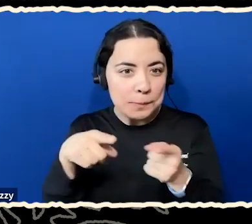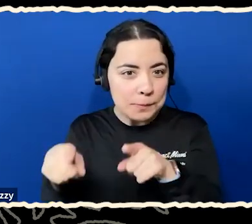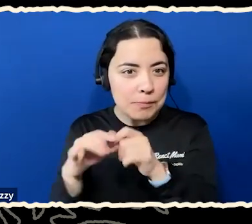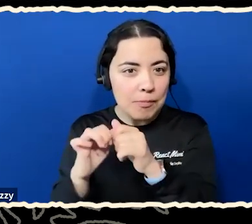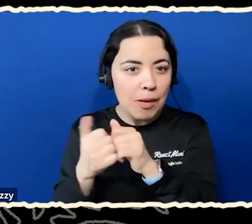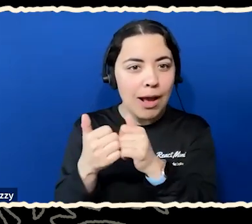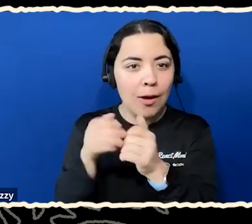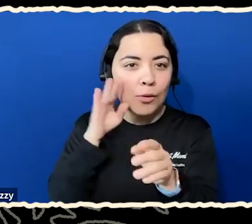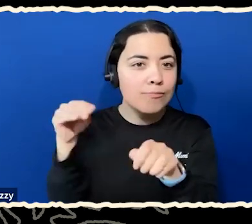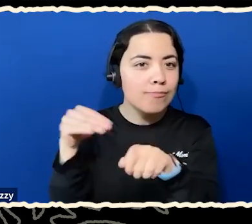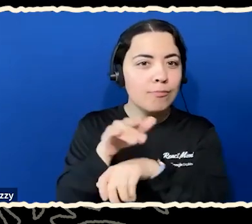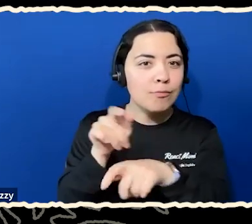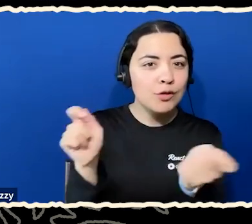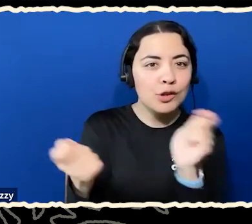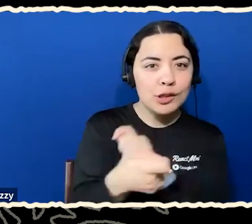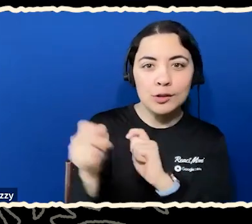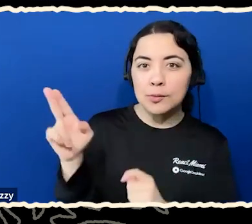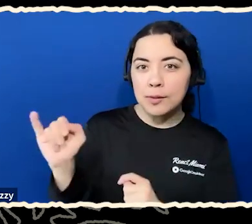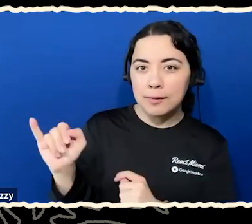UI.